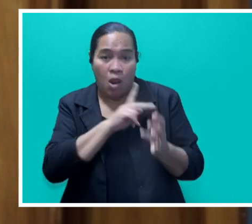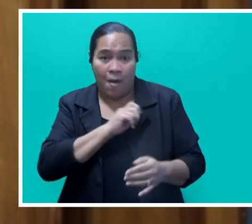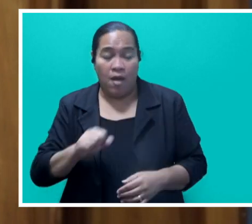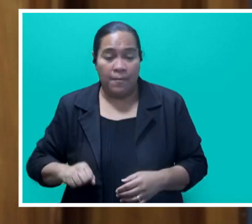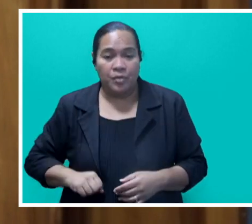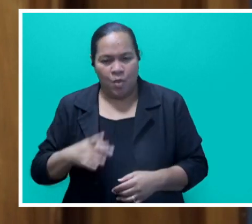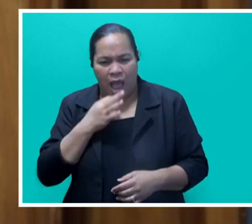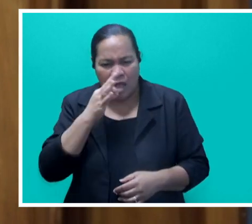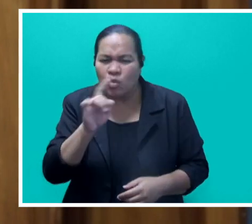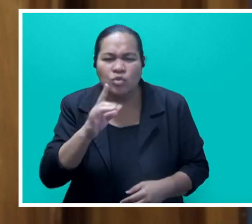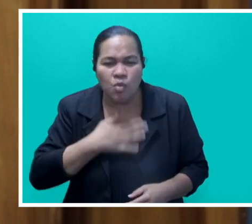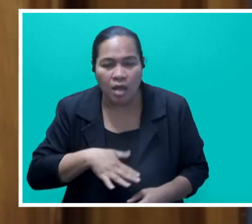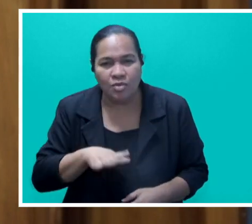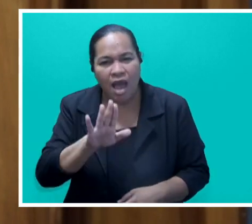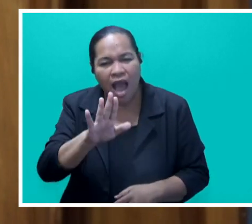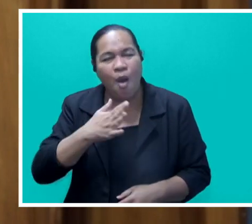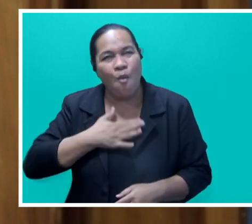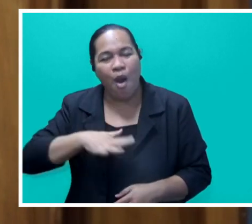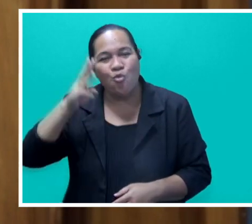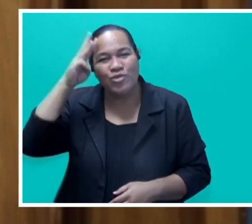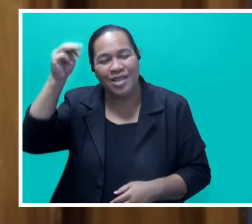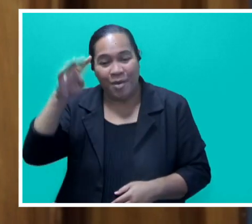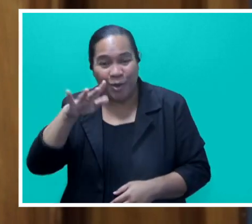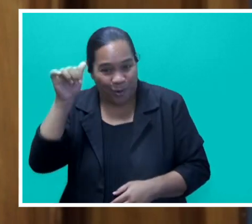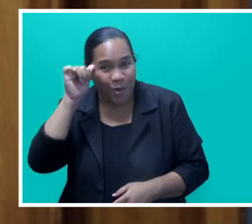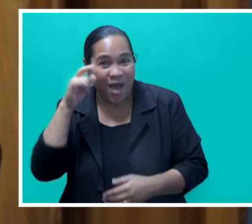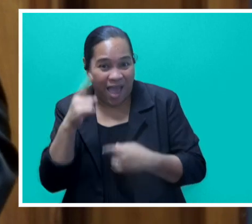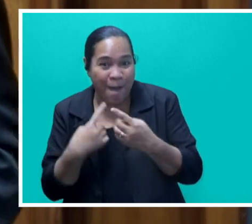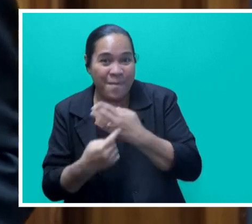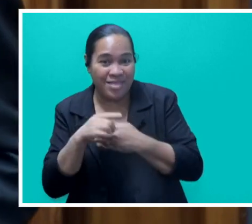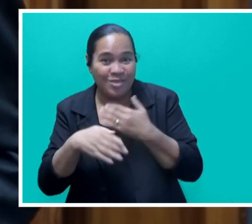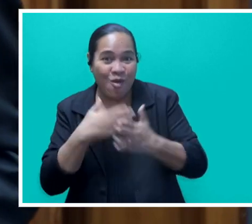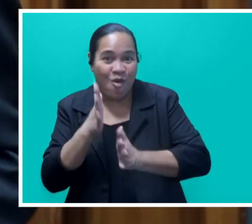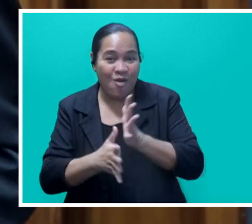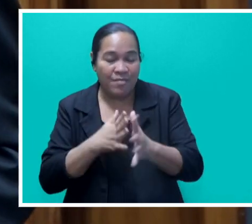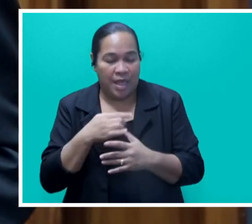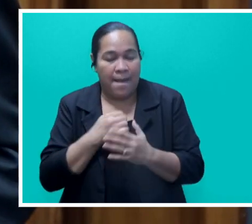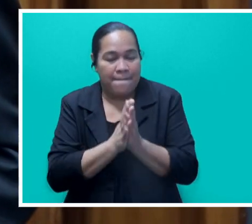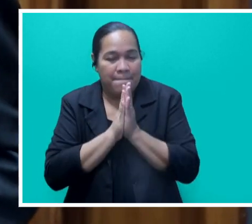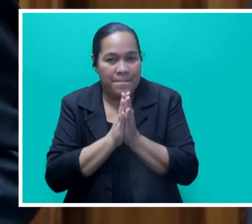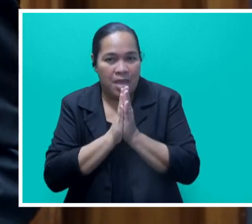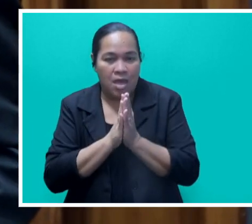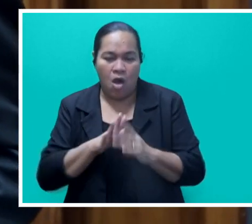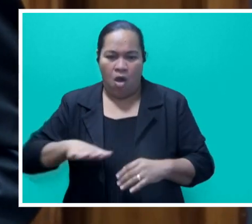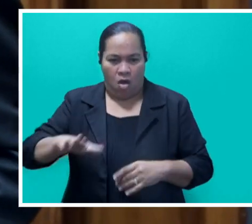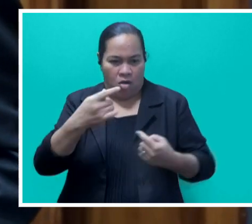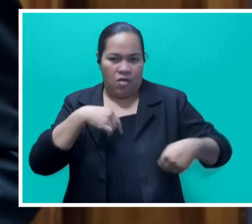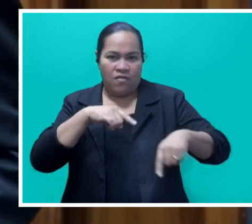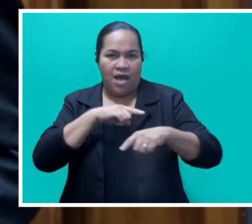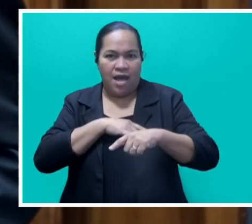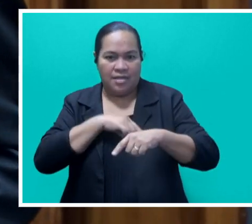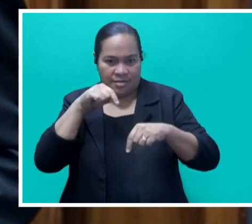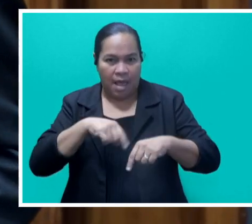asked for wisdom. The rest we know is history. I pray that all of us in this august